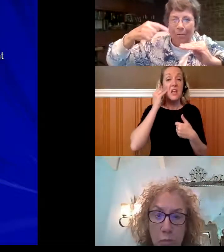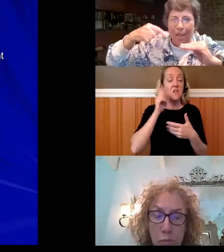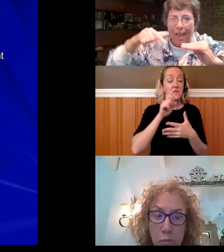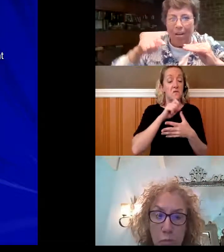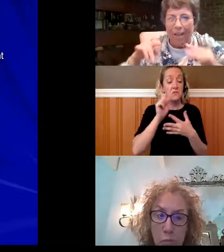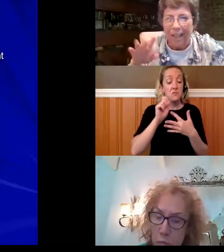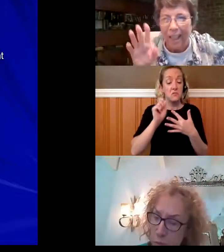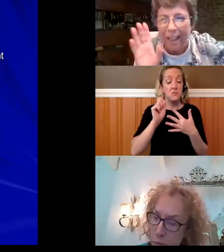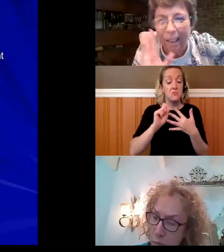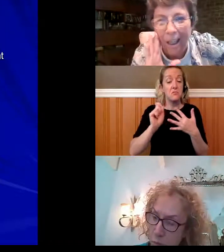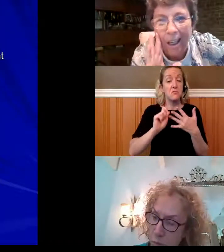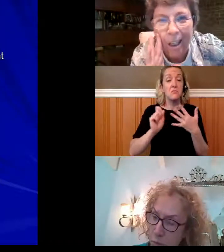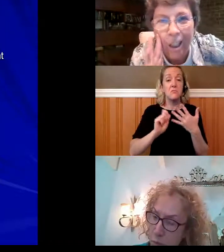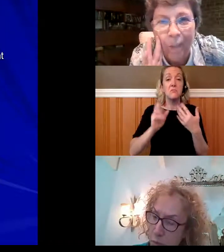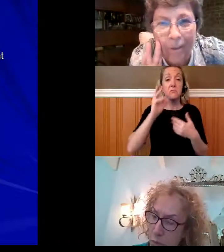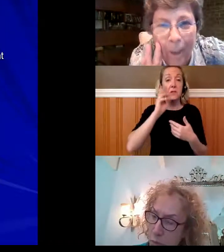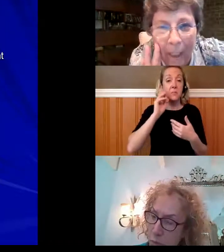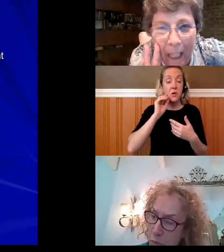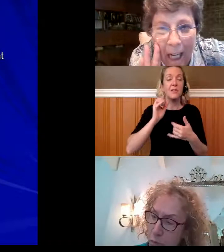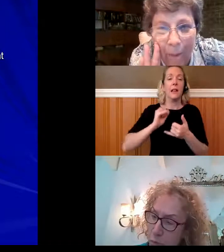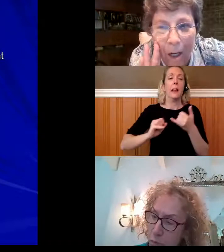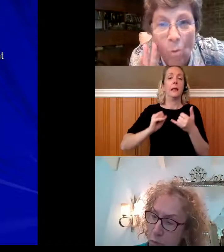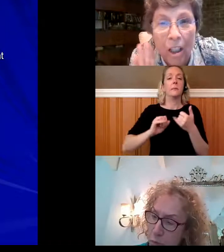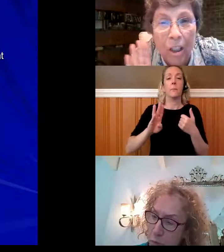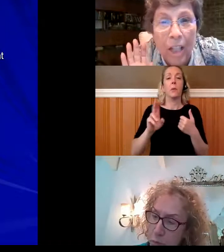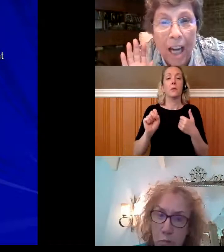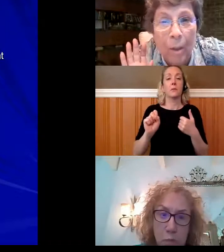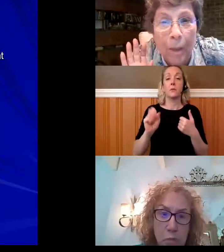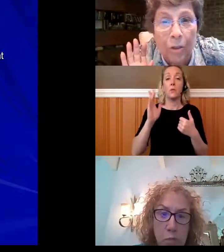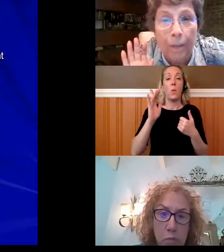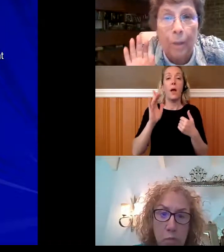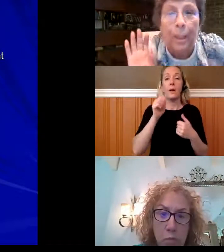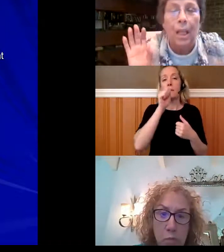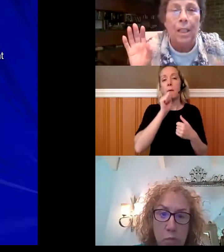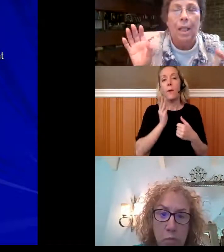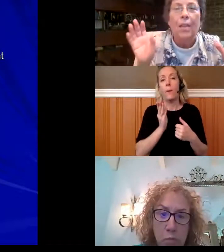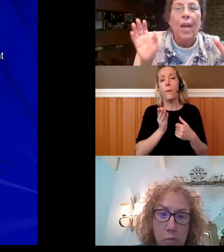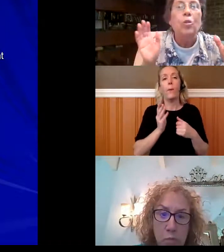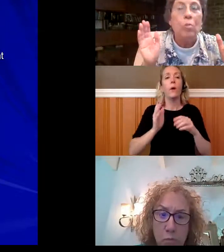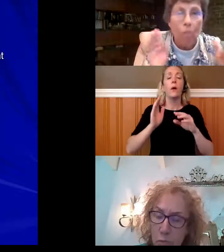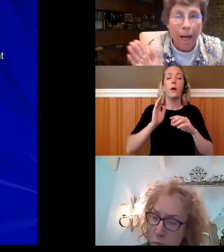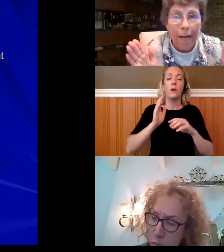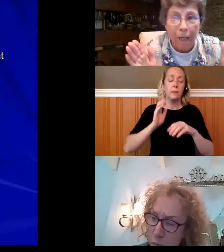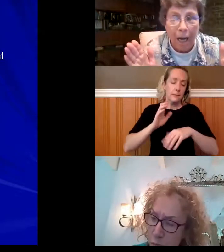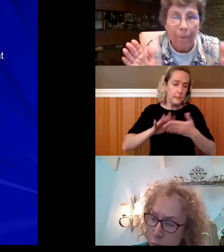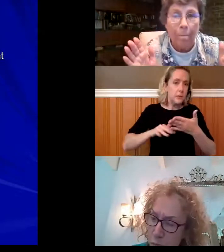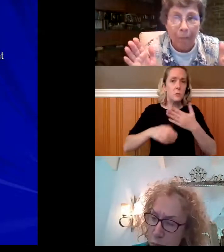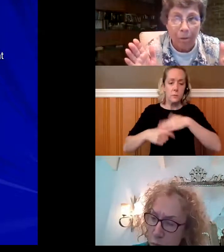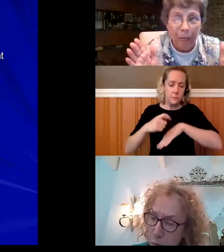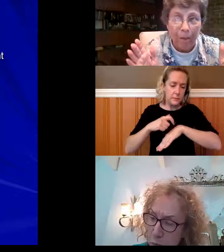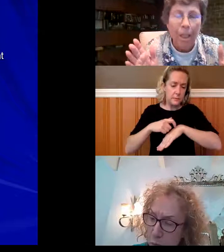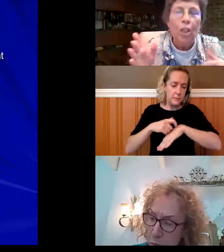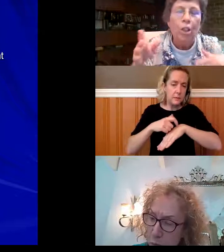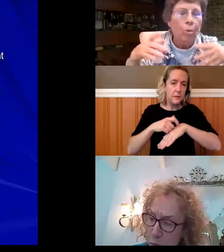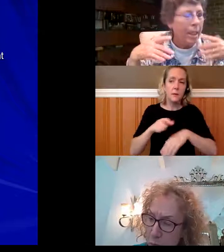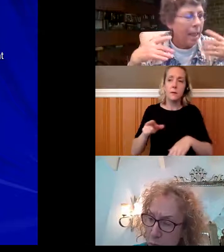big time. We're going to go tackle the bus driver, because they do not have time to mess around. You need the deafblind person